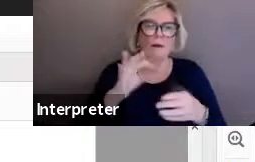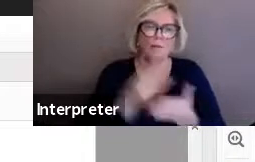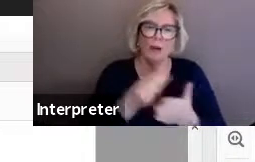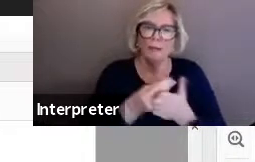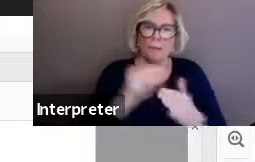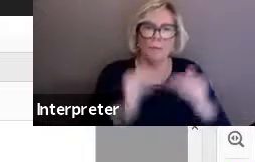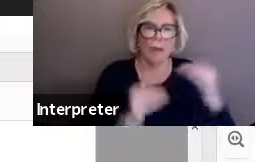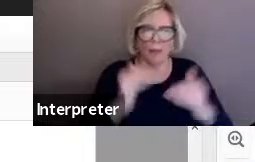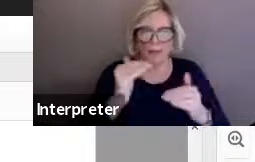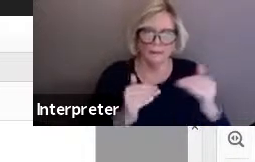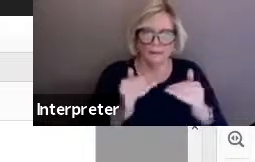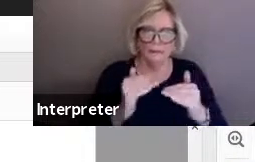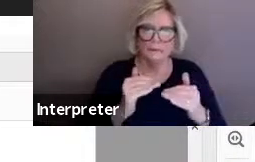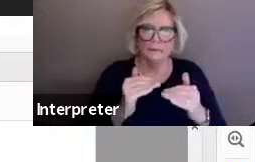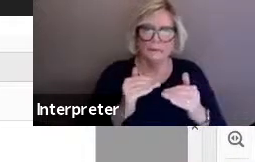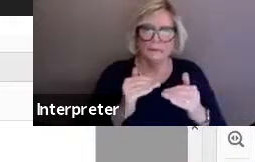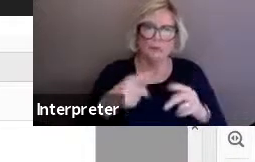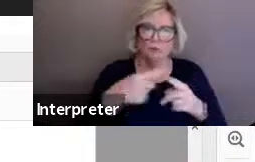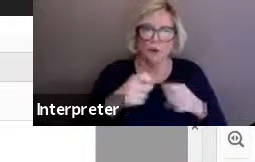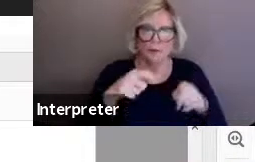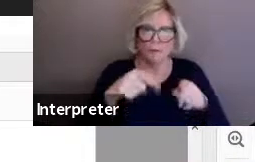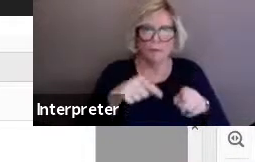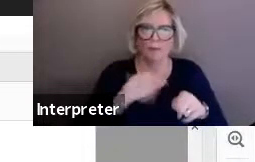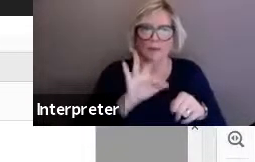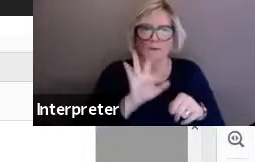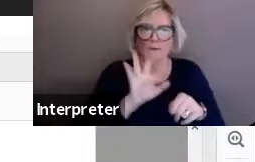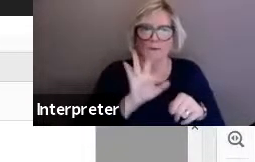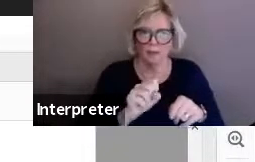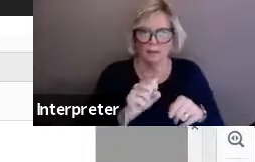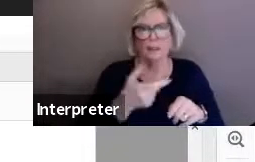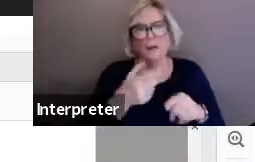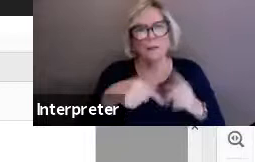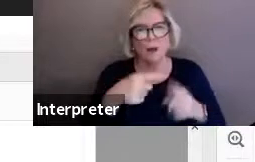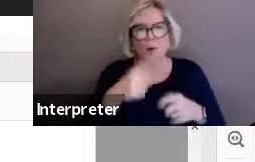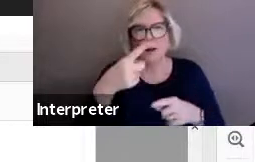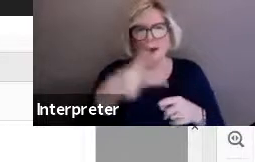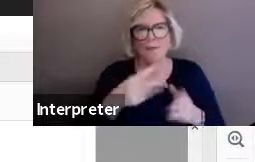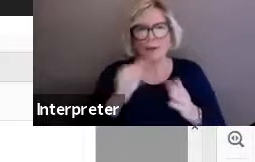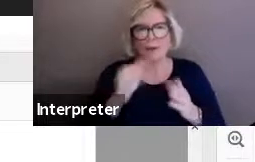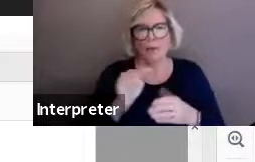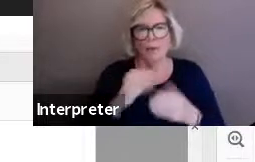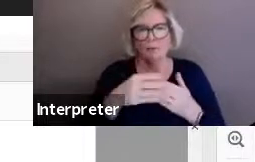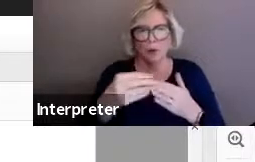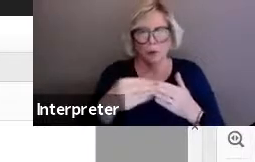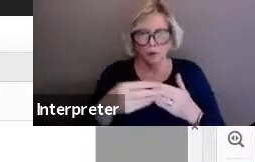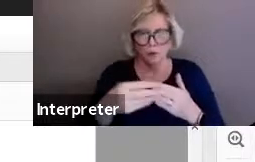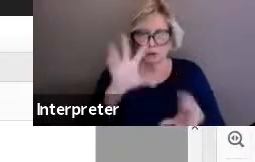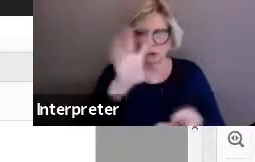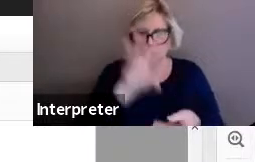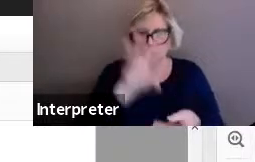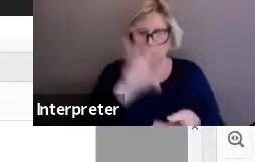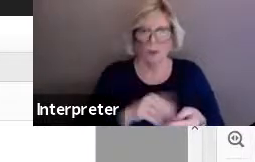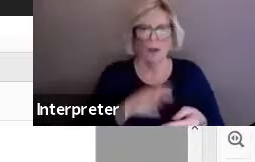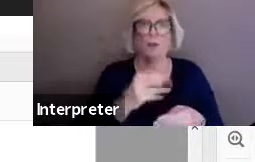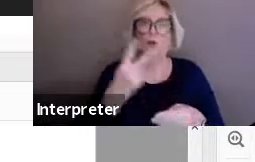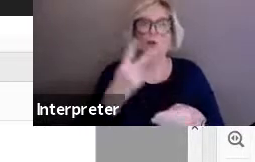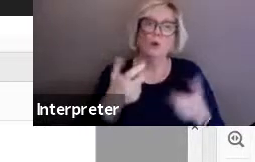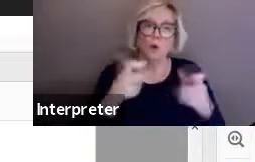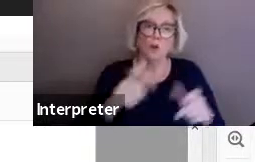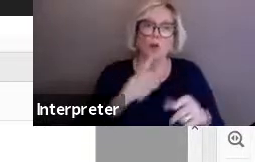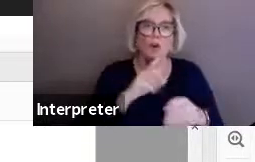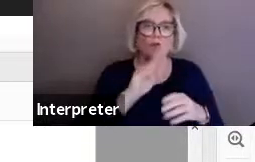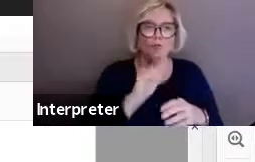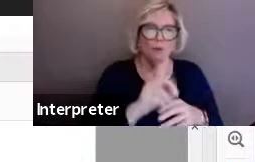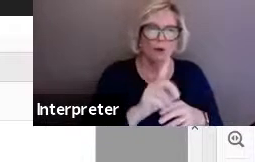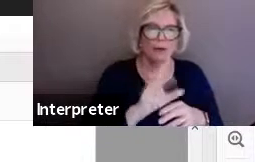board special funds. They're totaling $8.5 million. And the two largest are coming from the Medical Cannabis